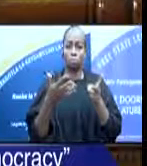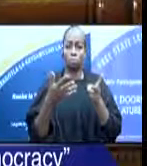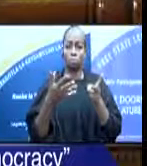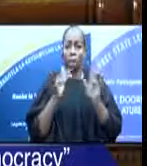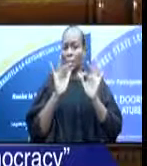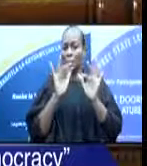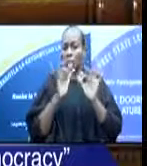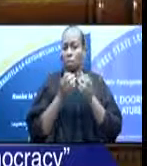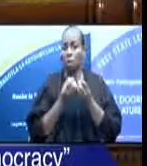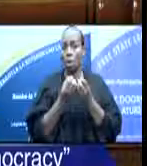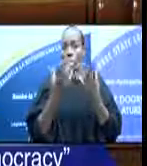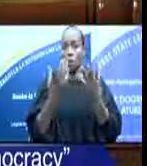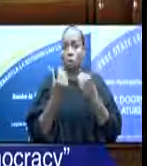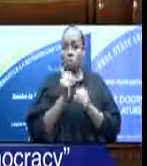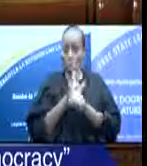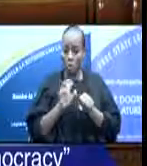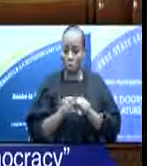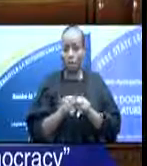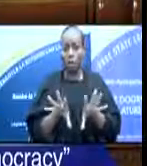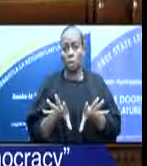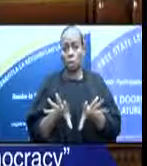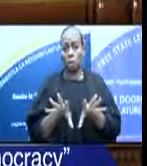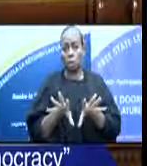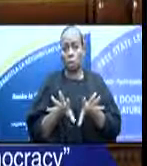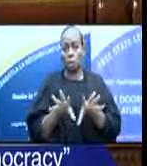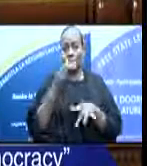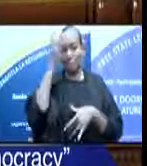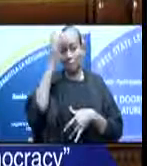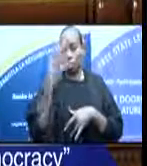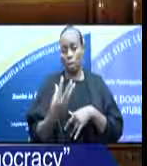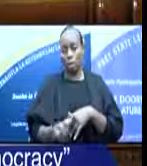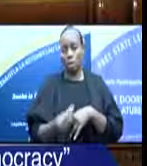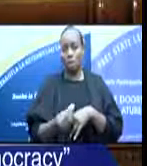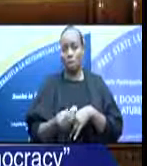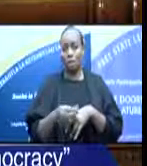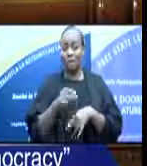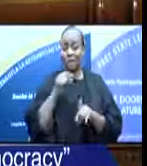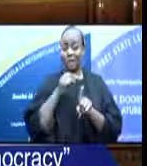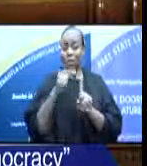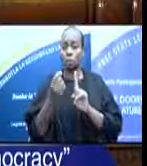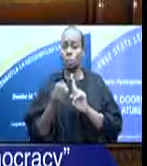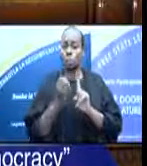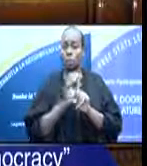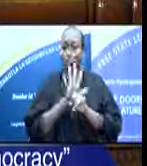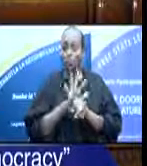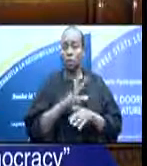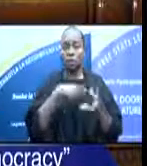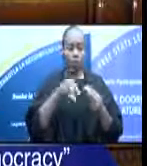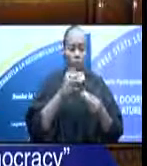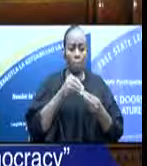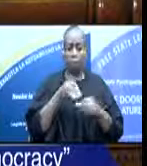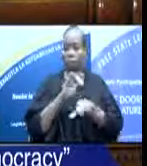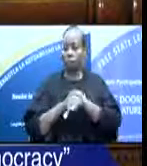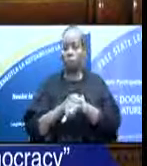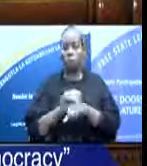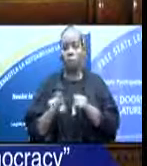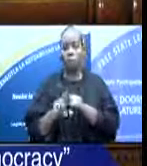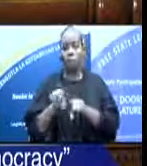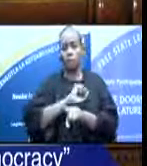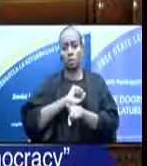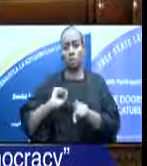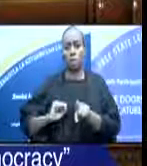of all others, COVID-19. The disease who affected everybody's lives, family, friends, employees, and